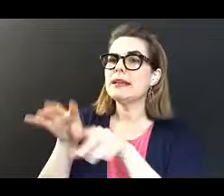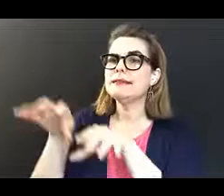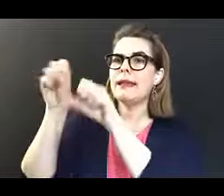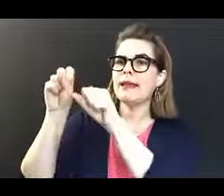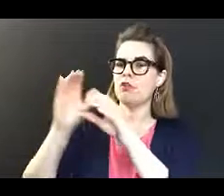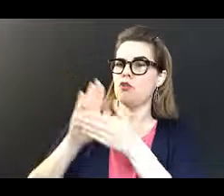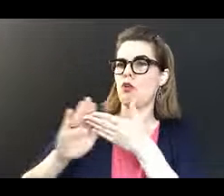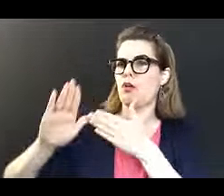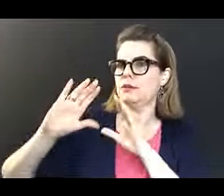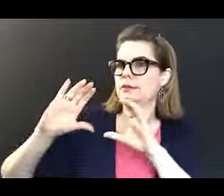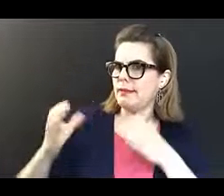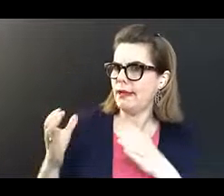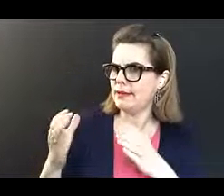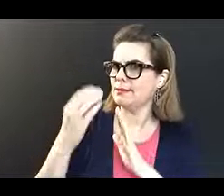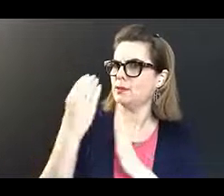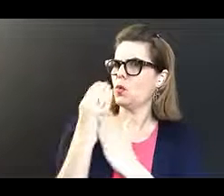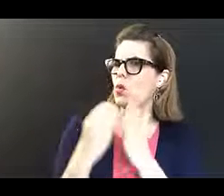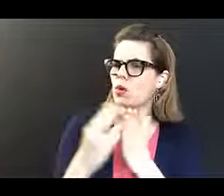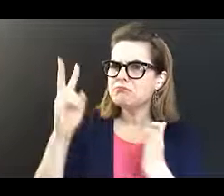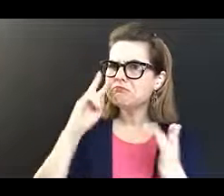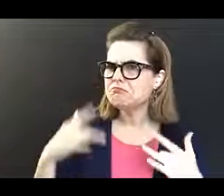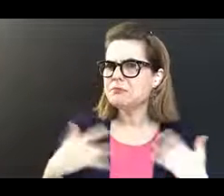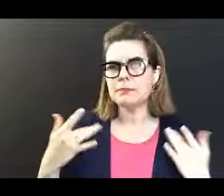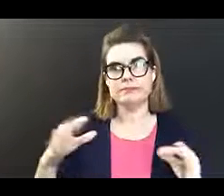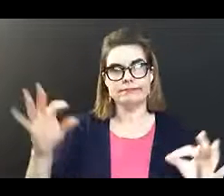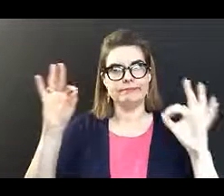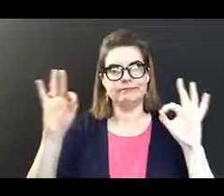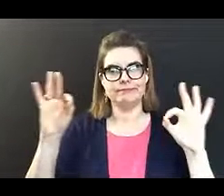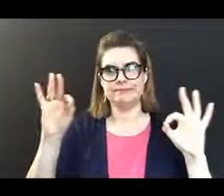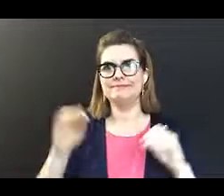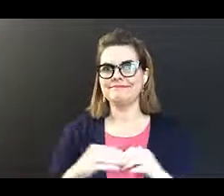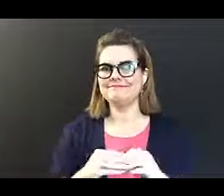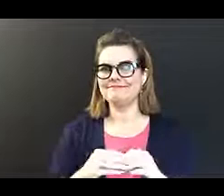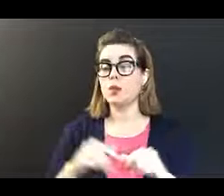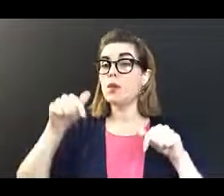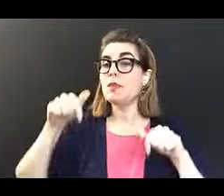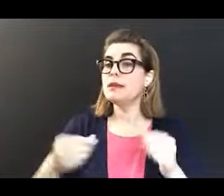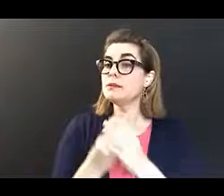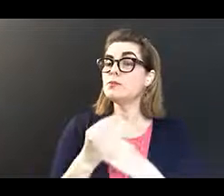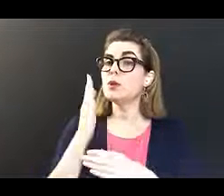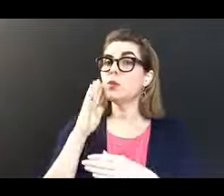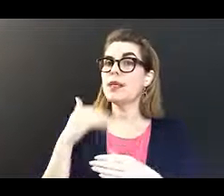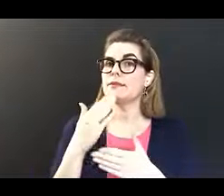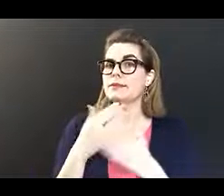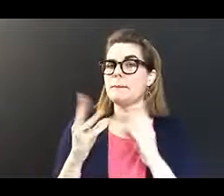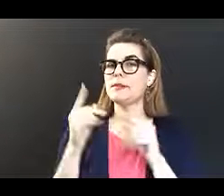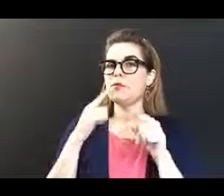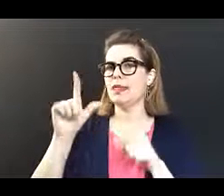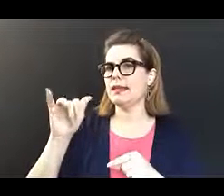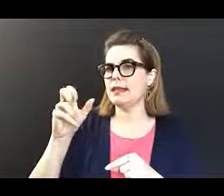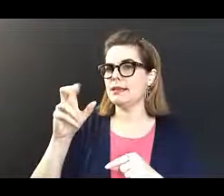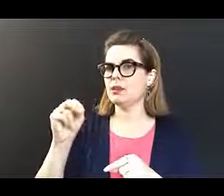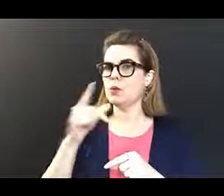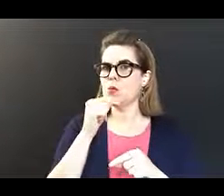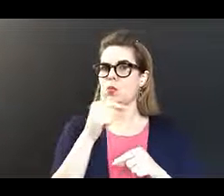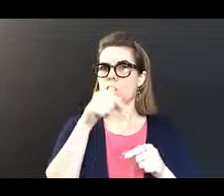and those courses are like. So we'll be hosting some meetings this spring for our liaisons regarding fall. We've already